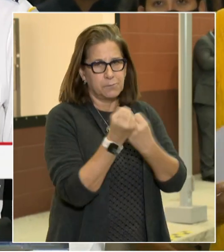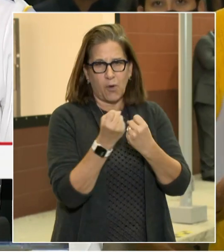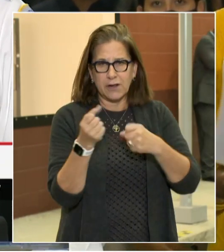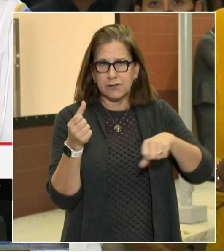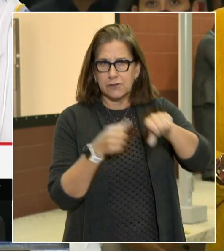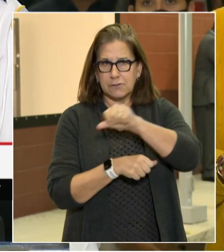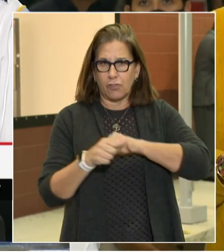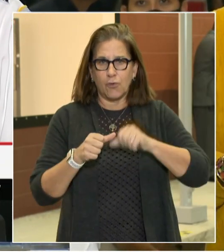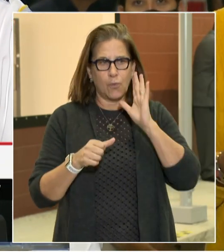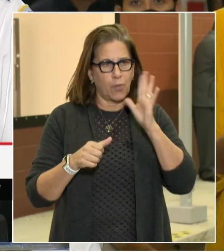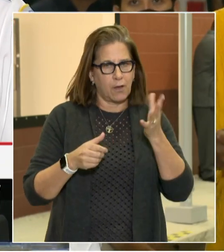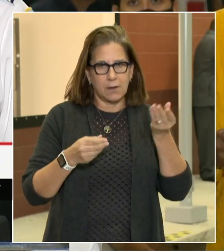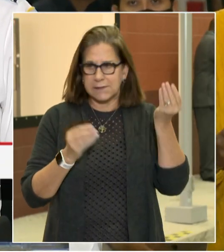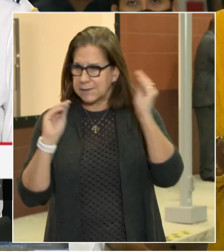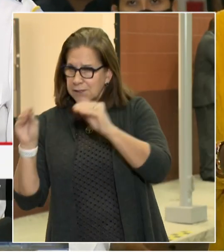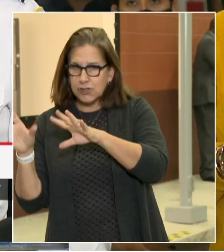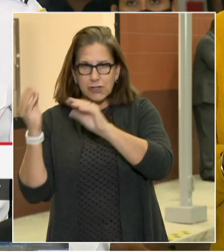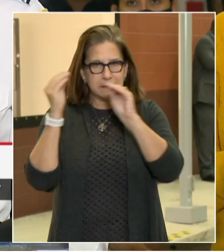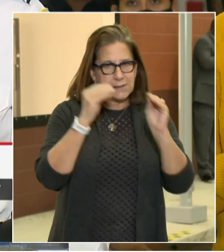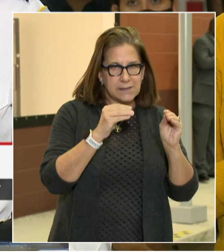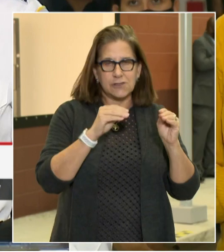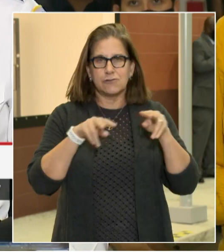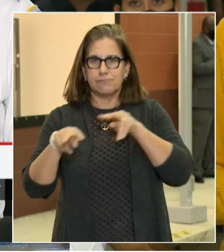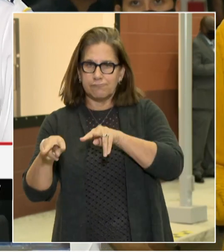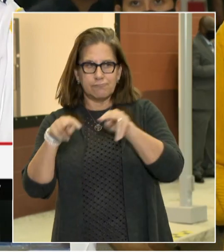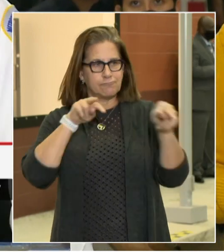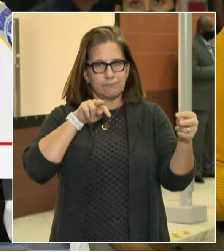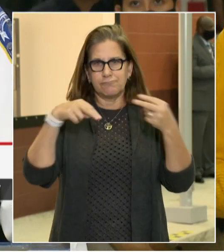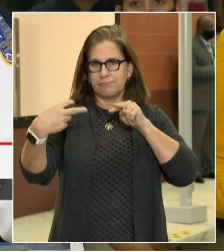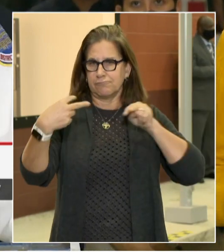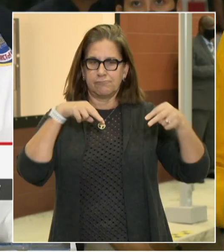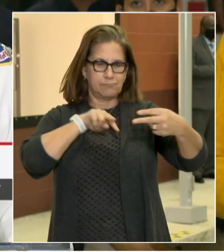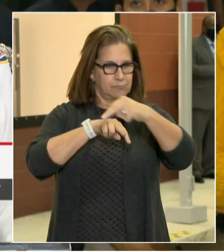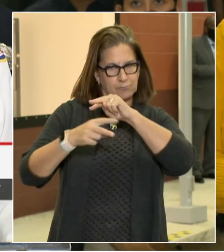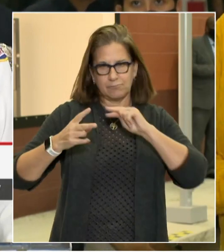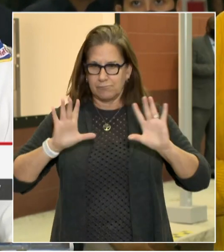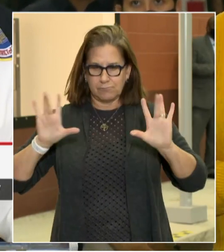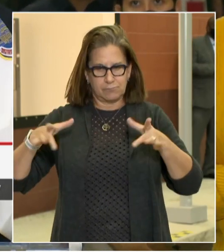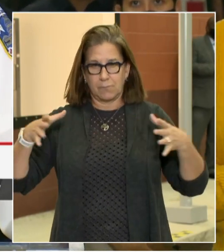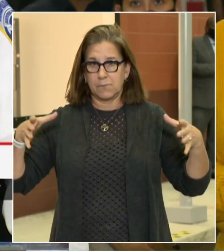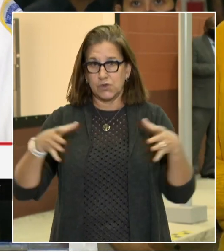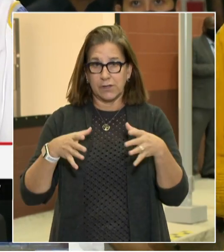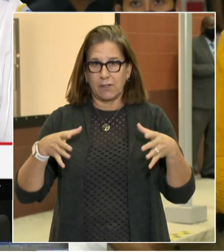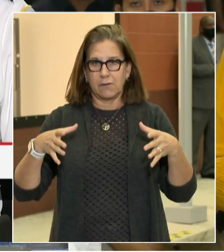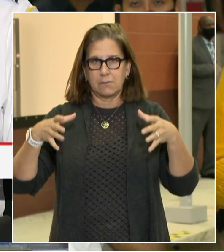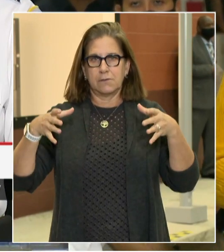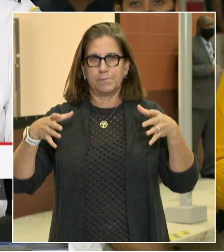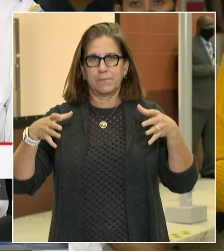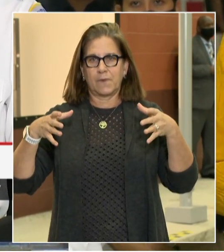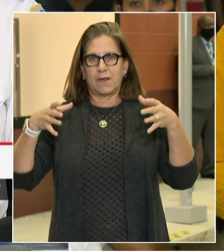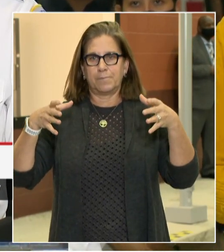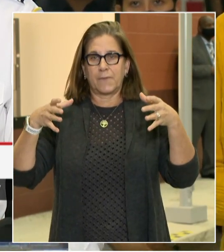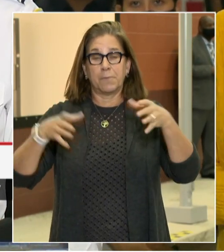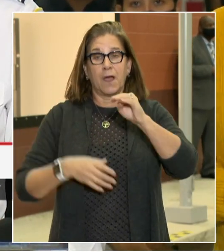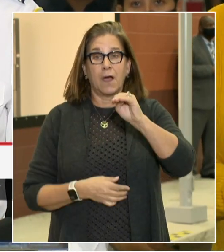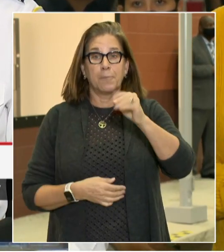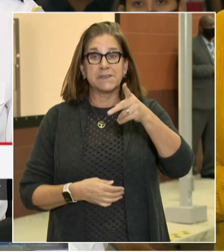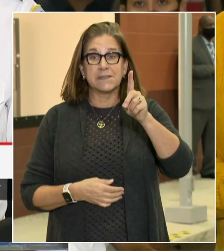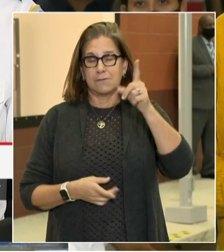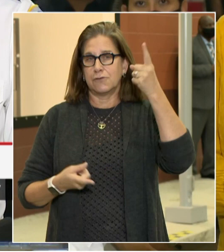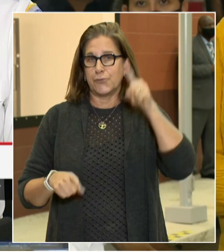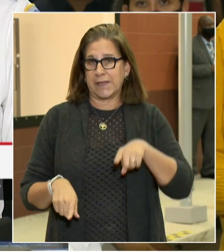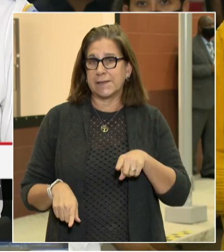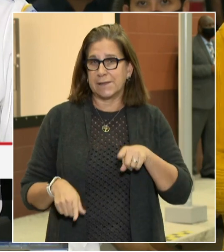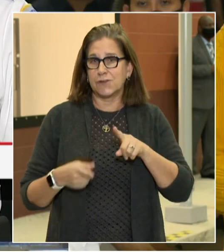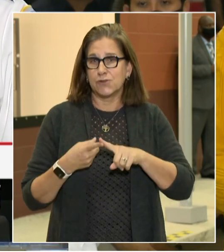for many years. To implement this program, MPD agreed to 10 key pillars of the ABLE program and